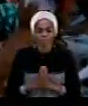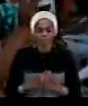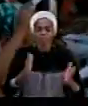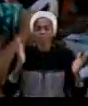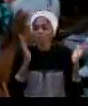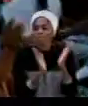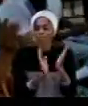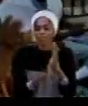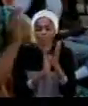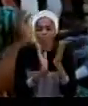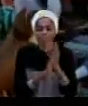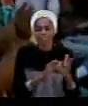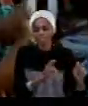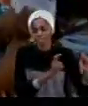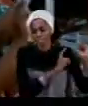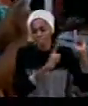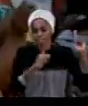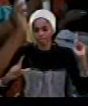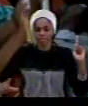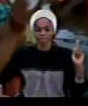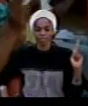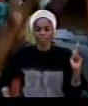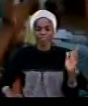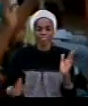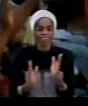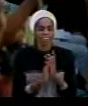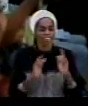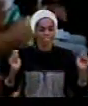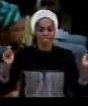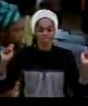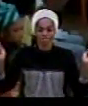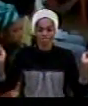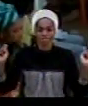Praise the Lord.